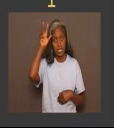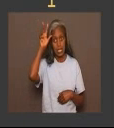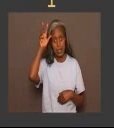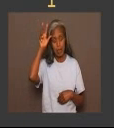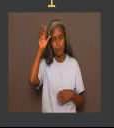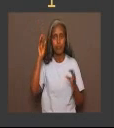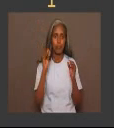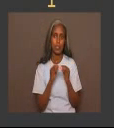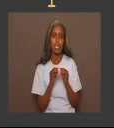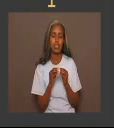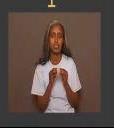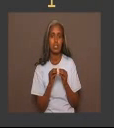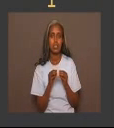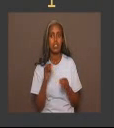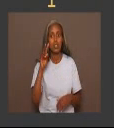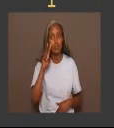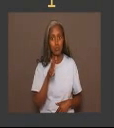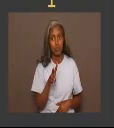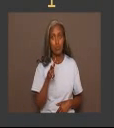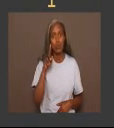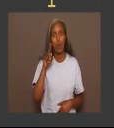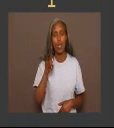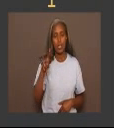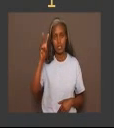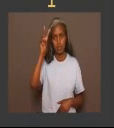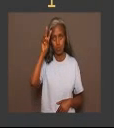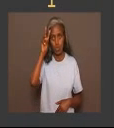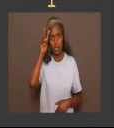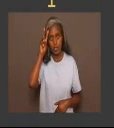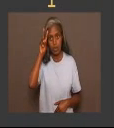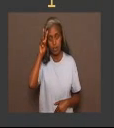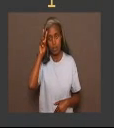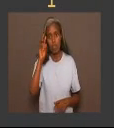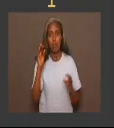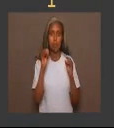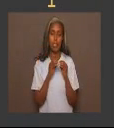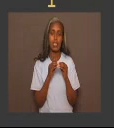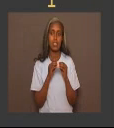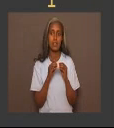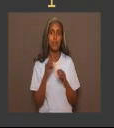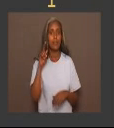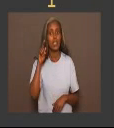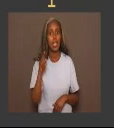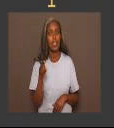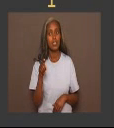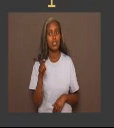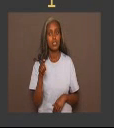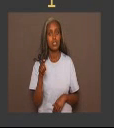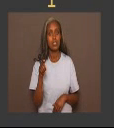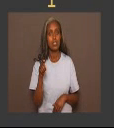3 plus 2x squared plus